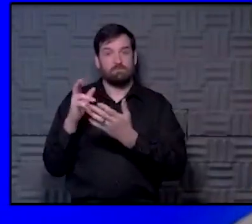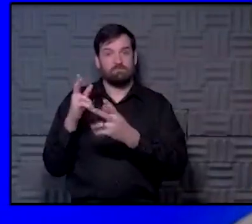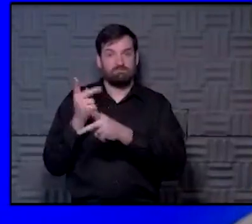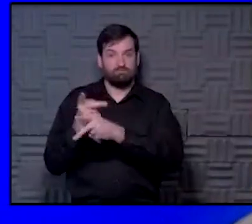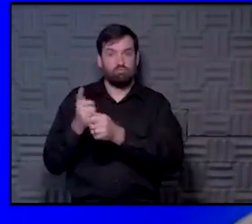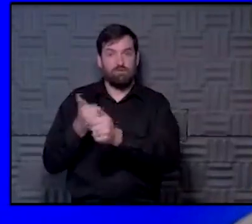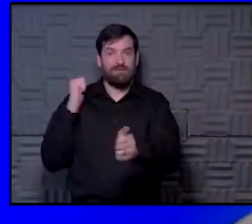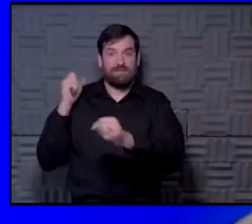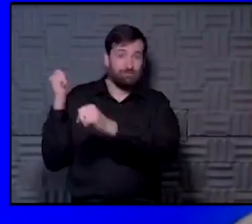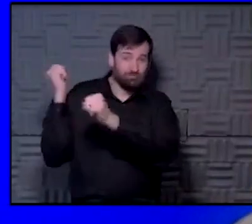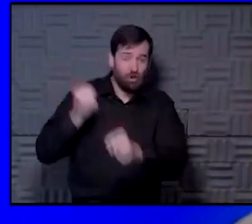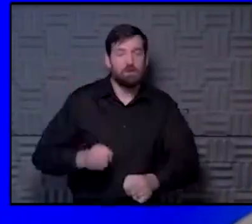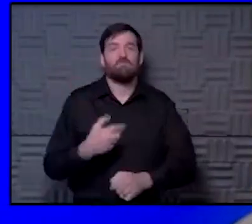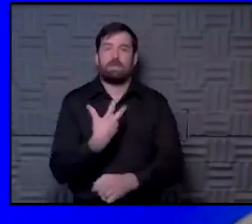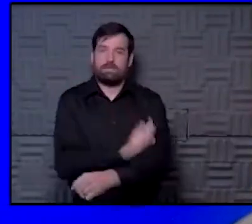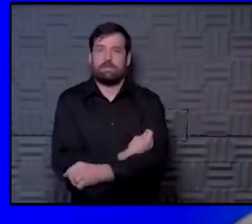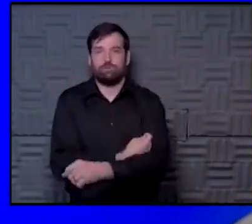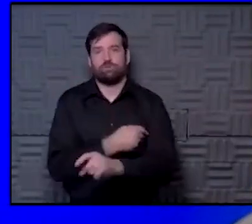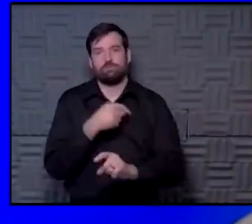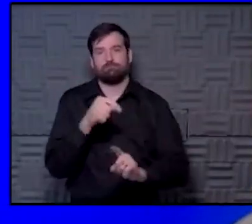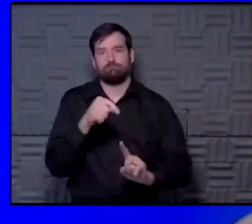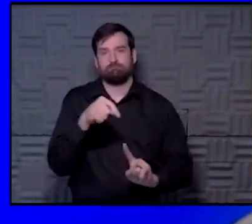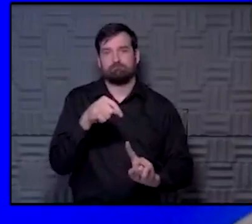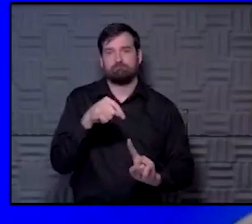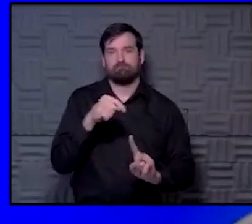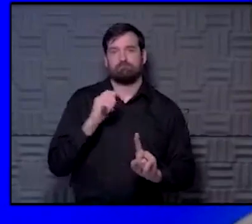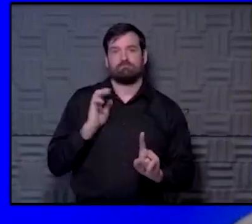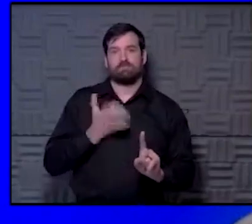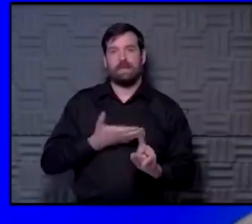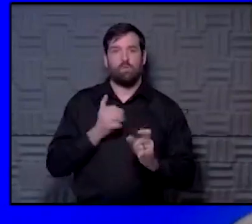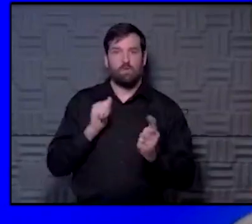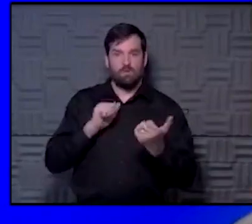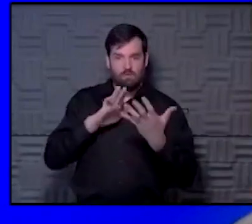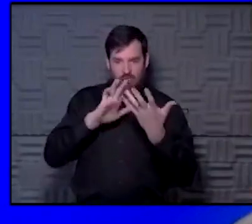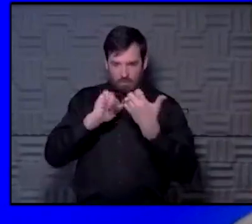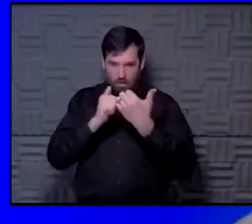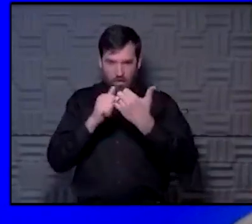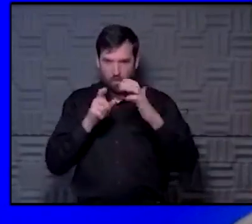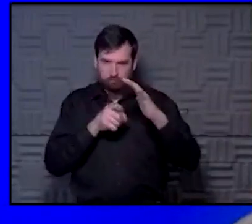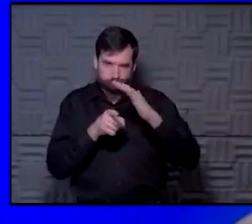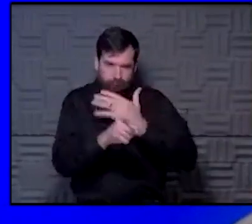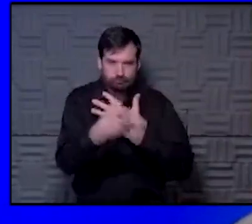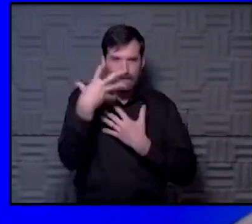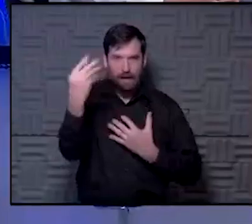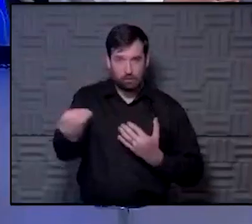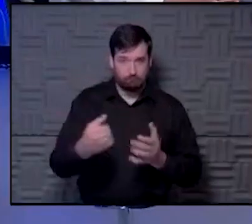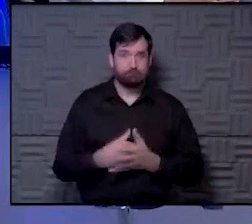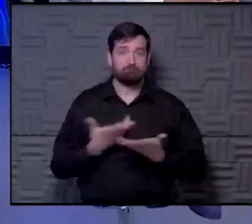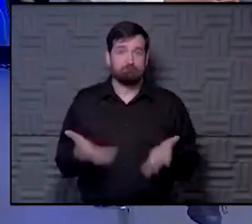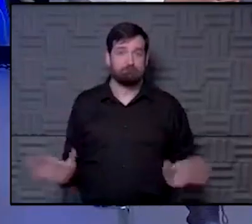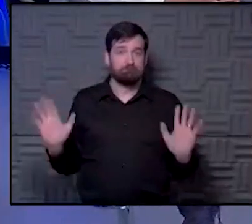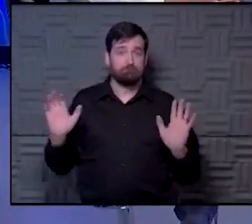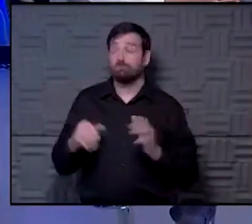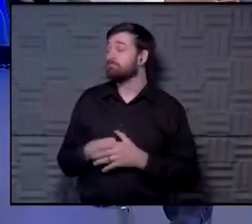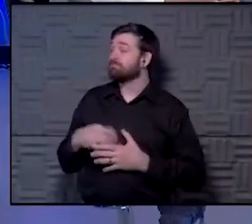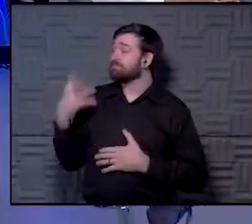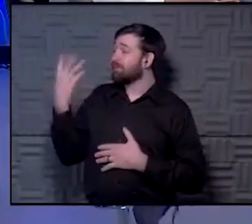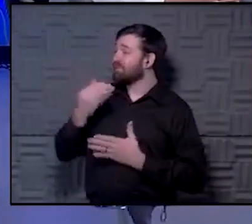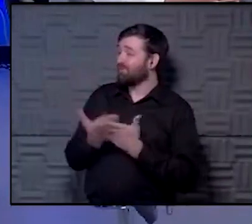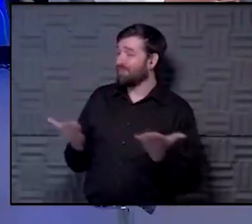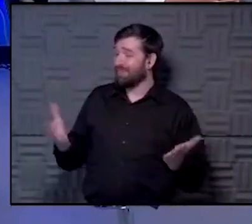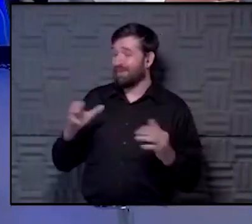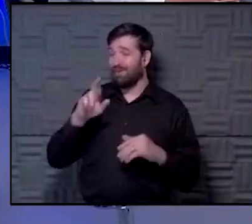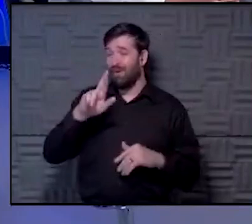has? Vaccination. Vaccination is going to continue to be our way out of this pandemic. And the beautiful thing about the